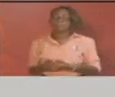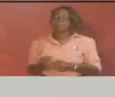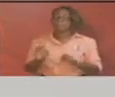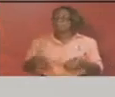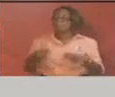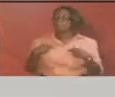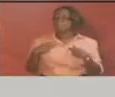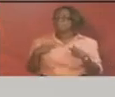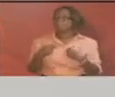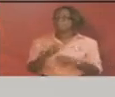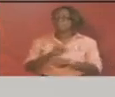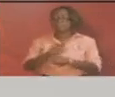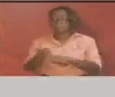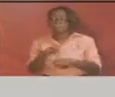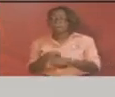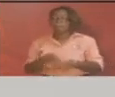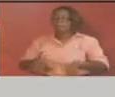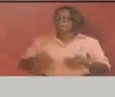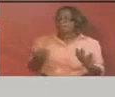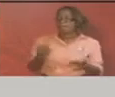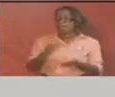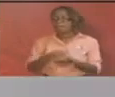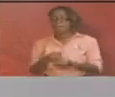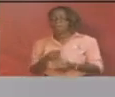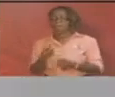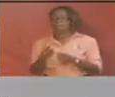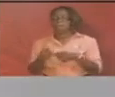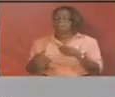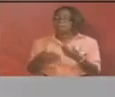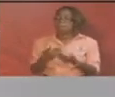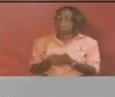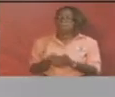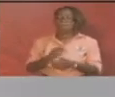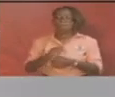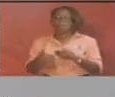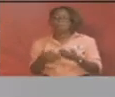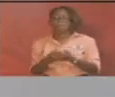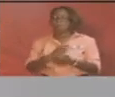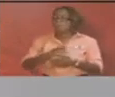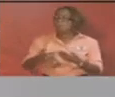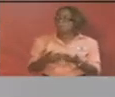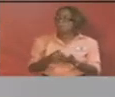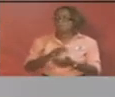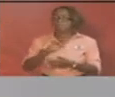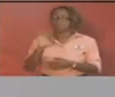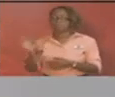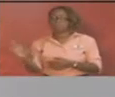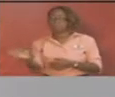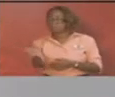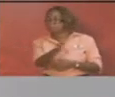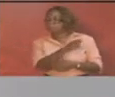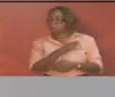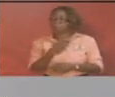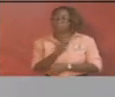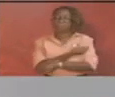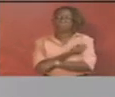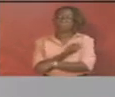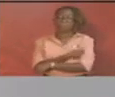measures. Thank you very much, CMO. And we go now to CL Communication, please.